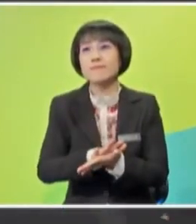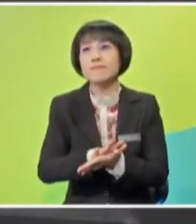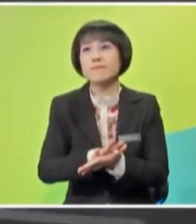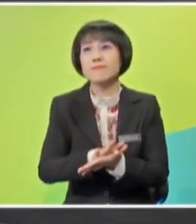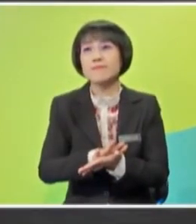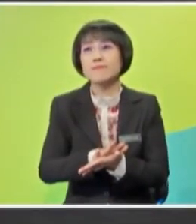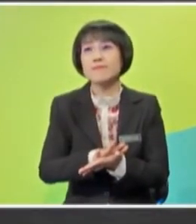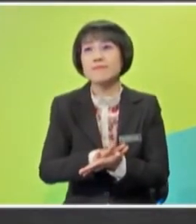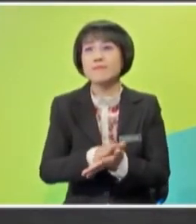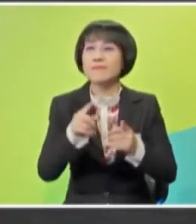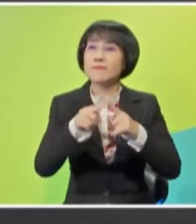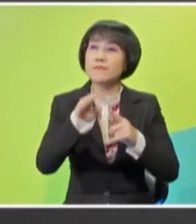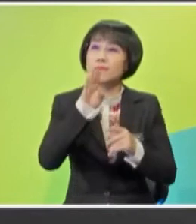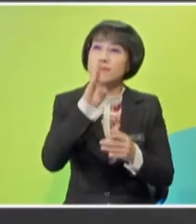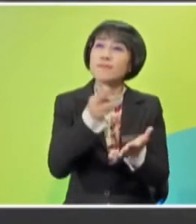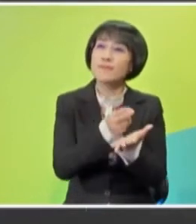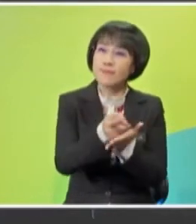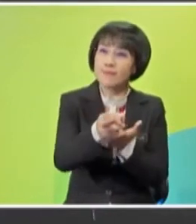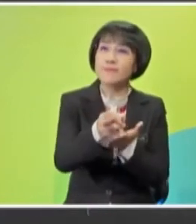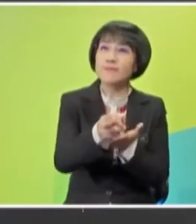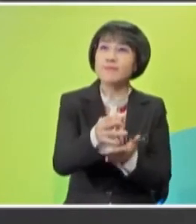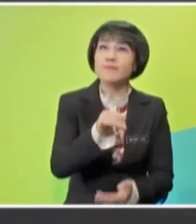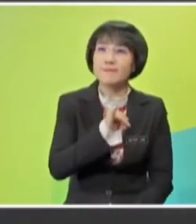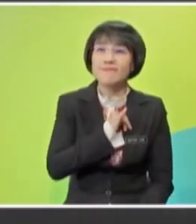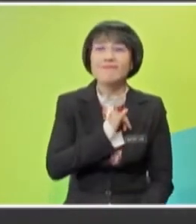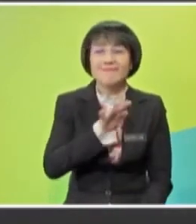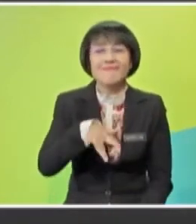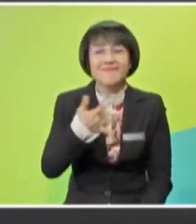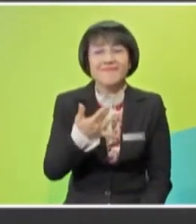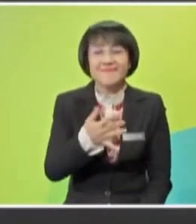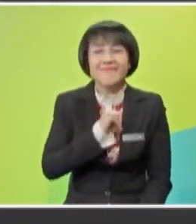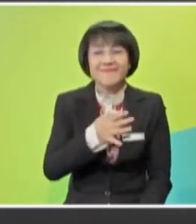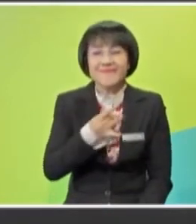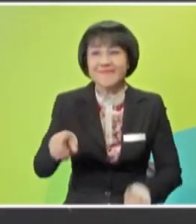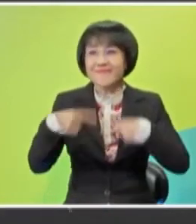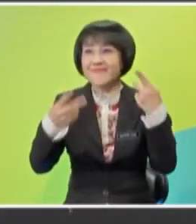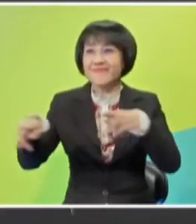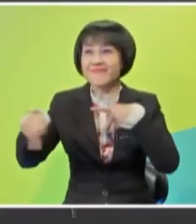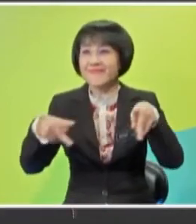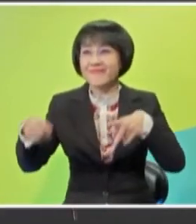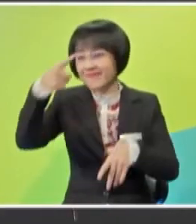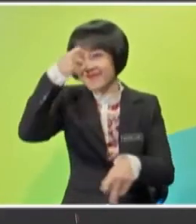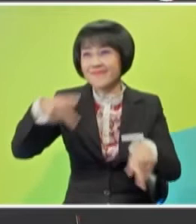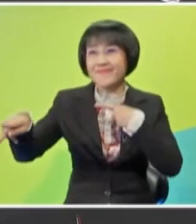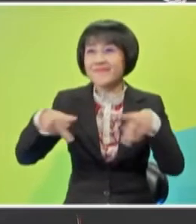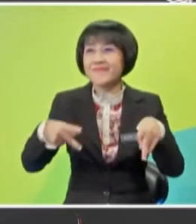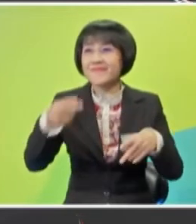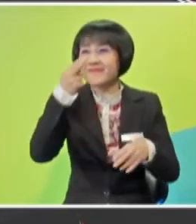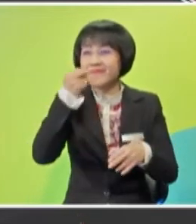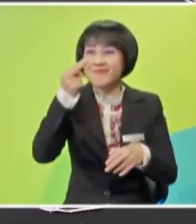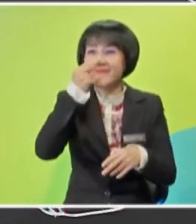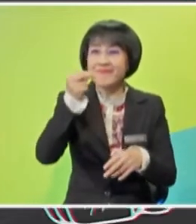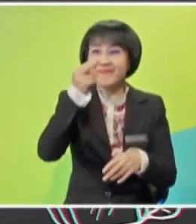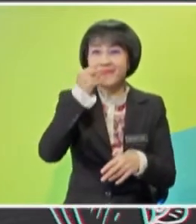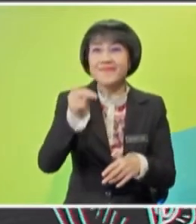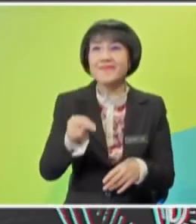To be honest, I really like the idea of going to the party because the party will be much more fun because all of his friends will